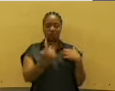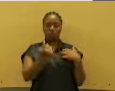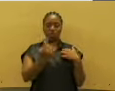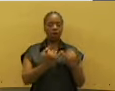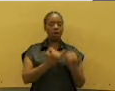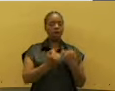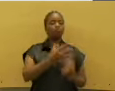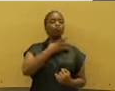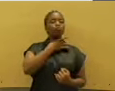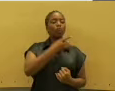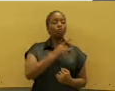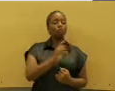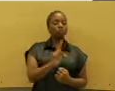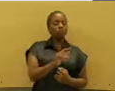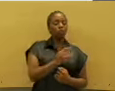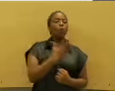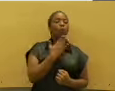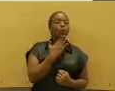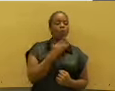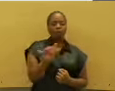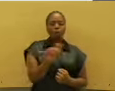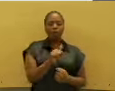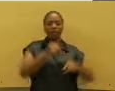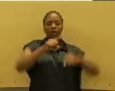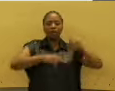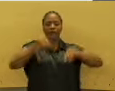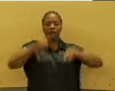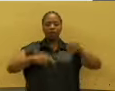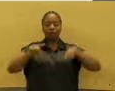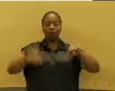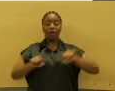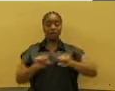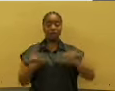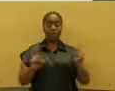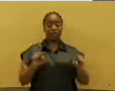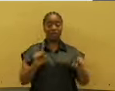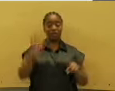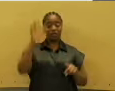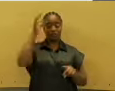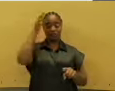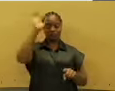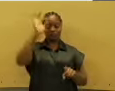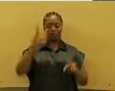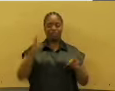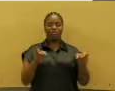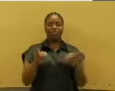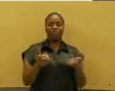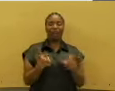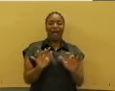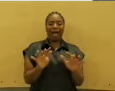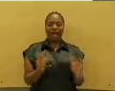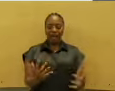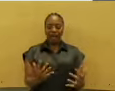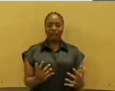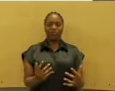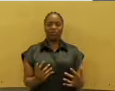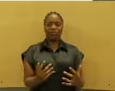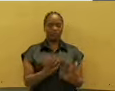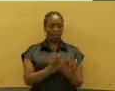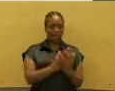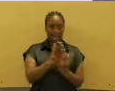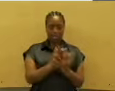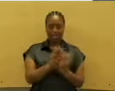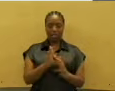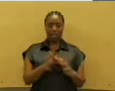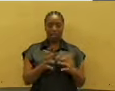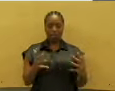group effort, it's got different facets, the state really plays a huge role in how people then go about accessing or